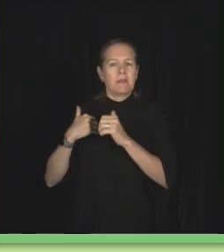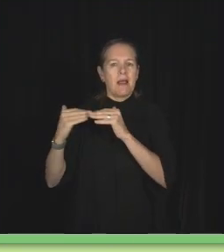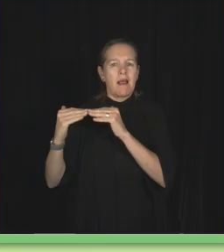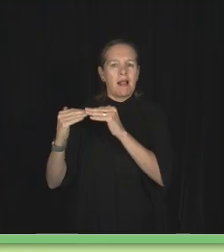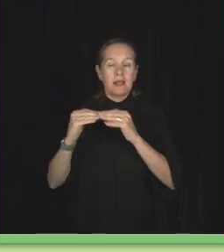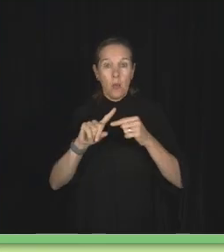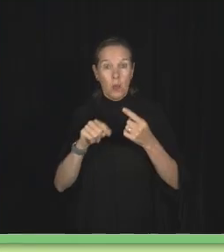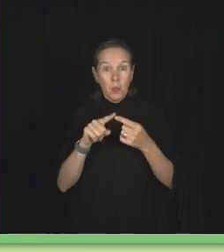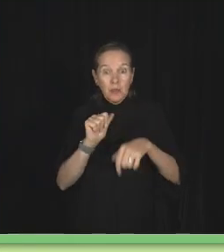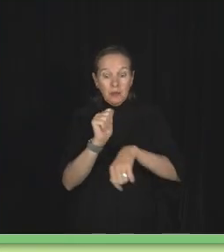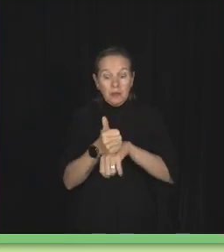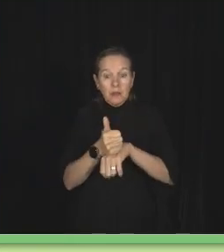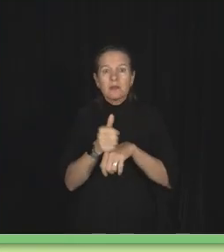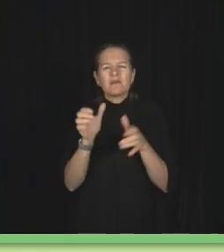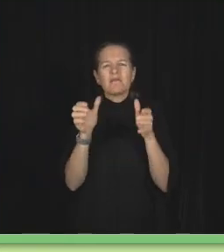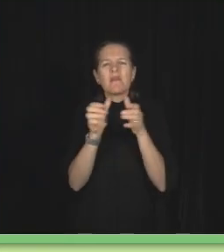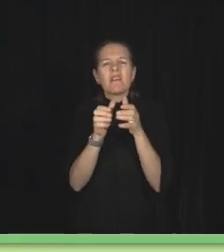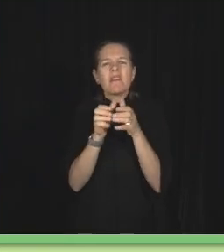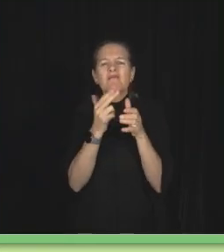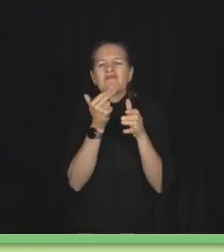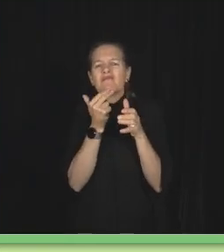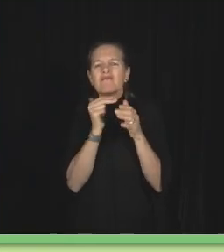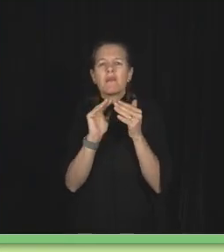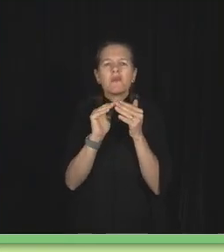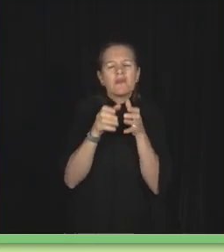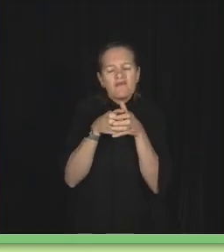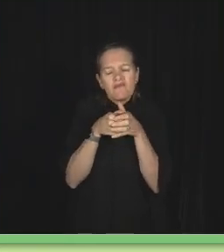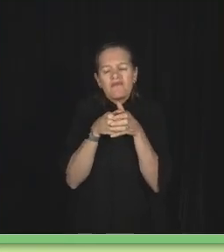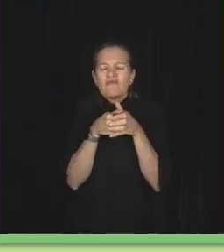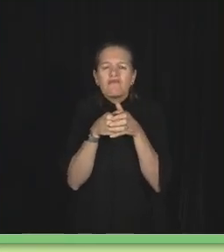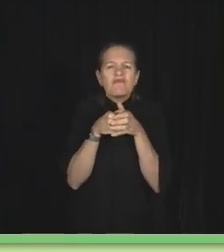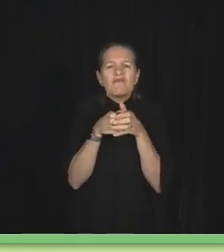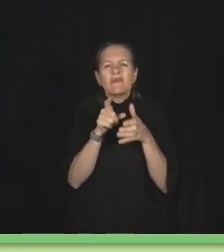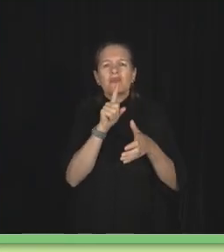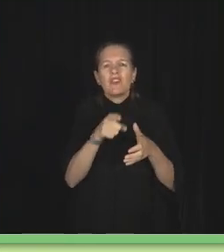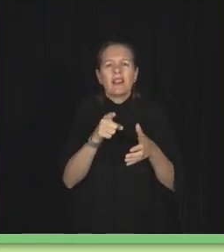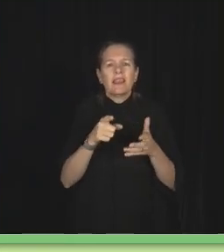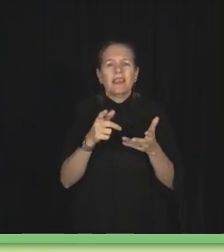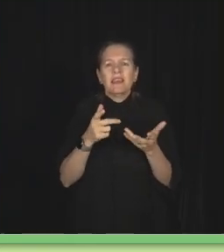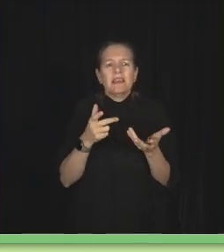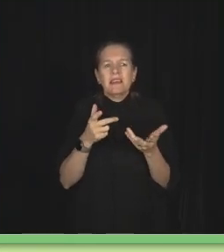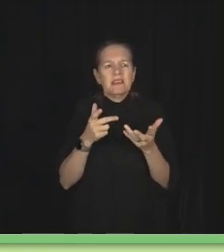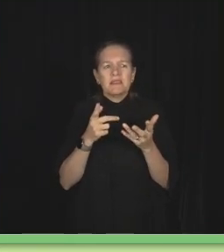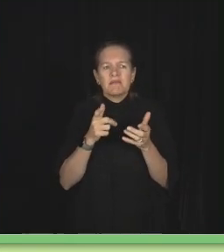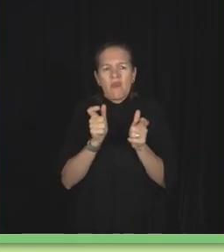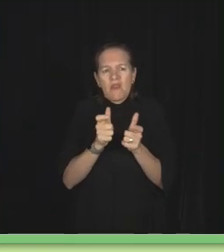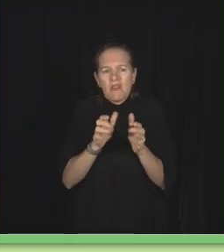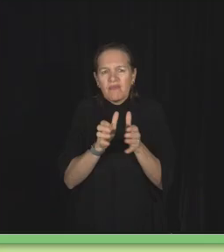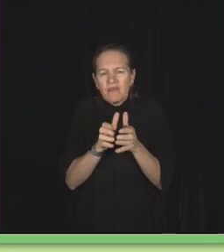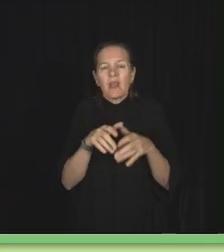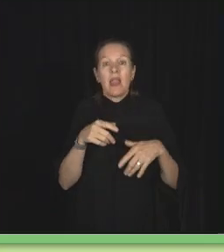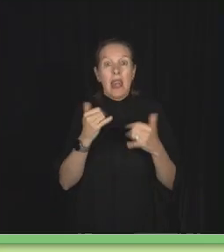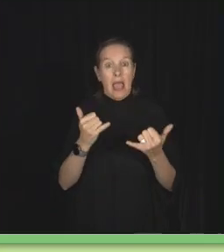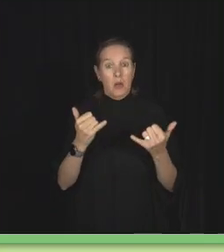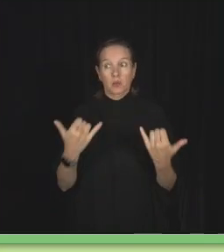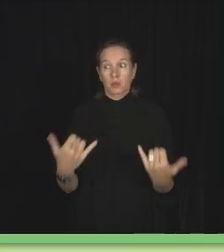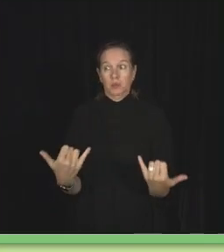was a small set of projects, right? It was kind of a small community, very tightly fit. And then we look at today, and if you go